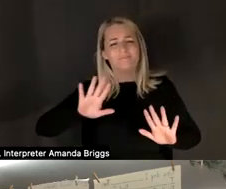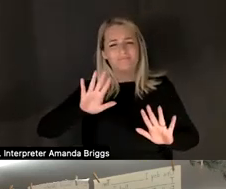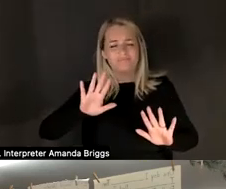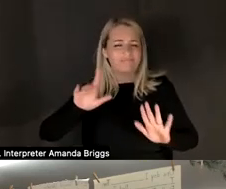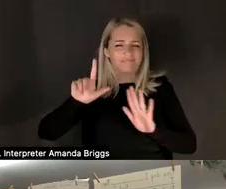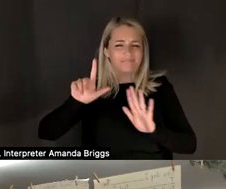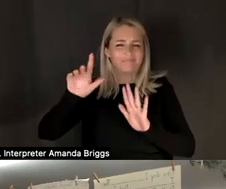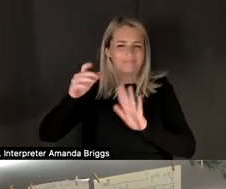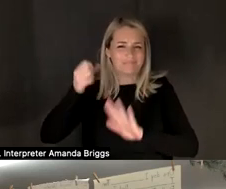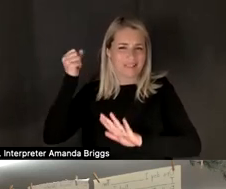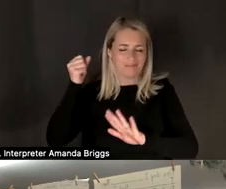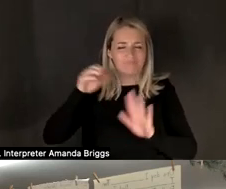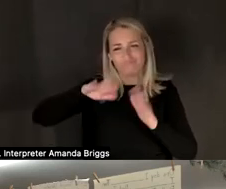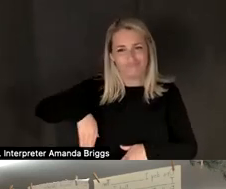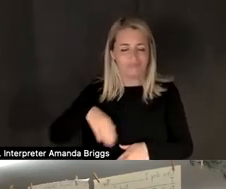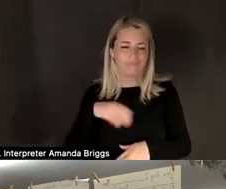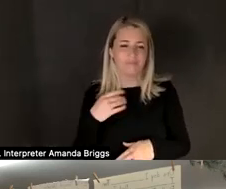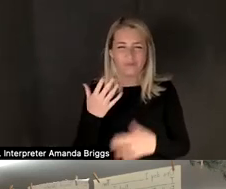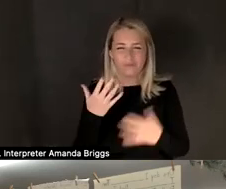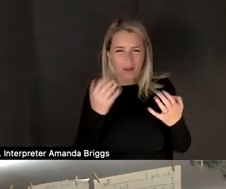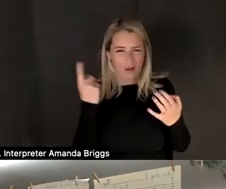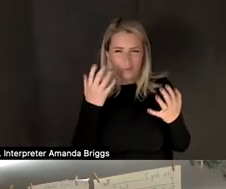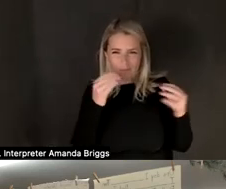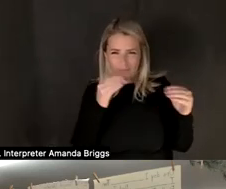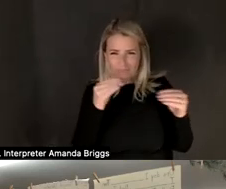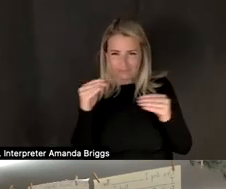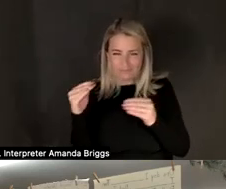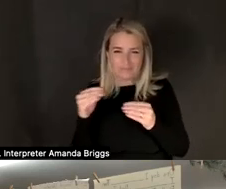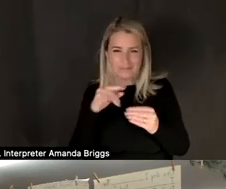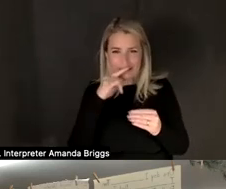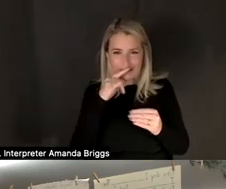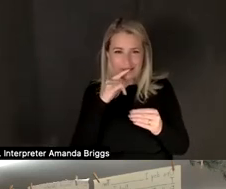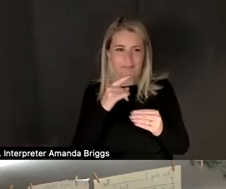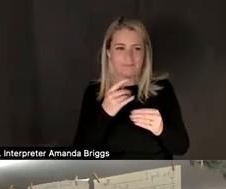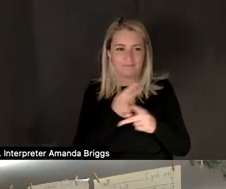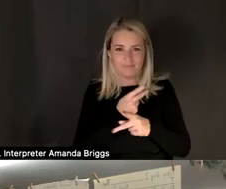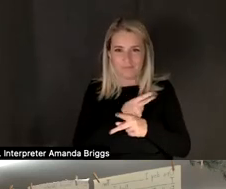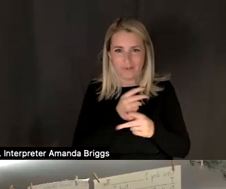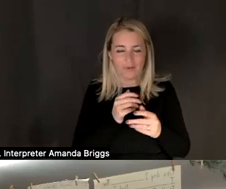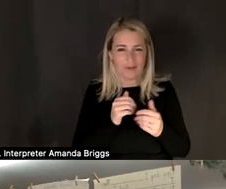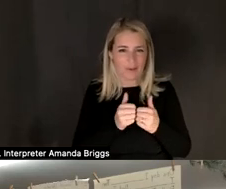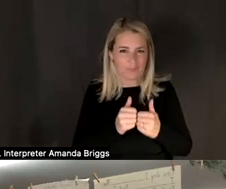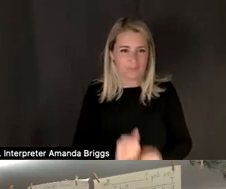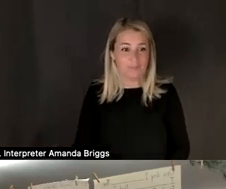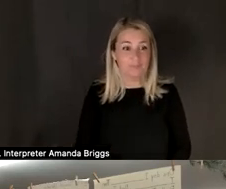trying to teach kids. So this is our process of the teacher in first grade. We